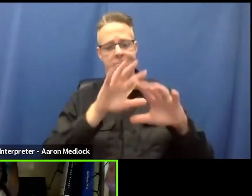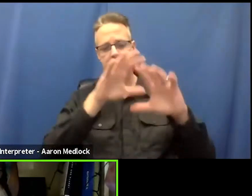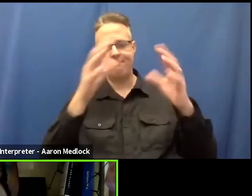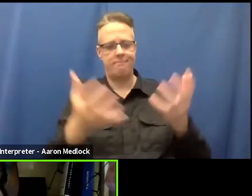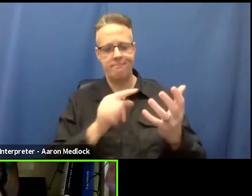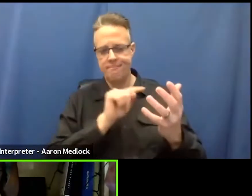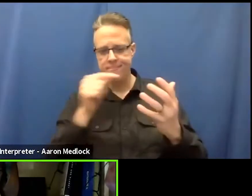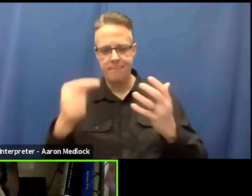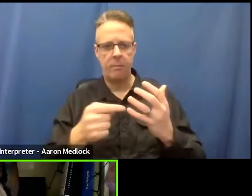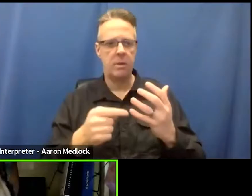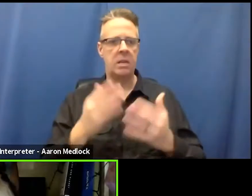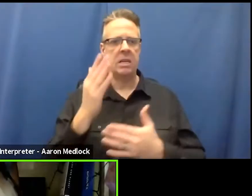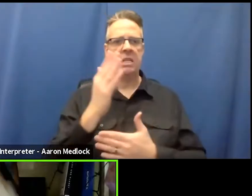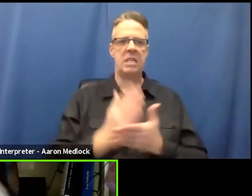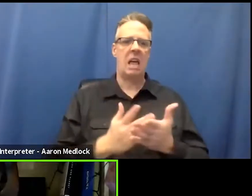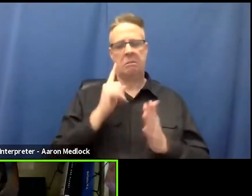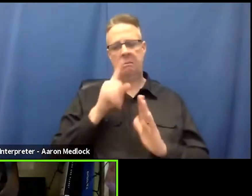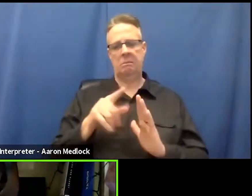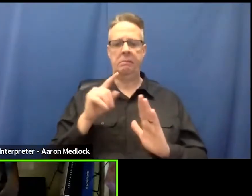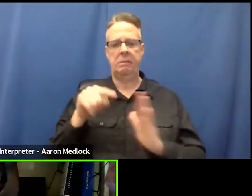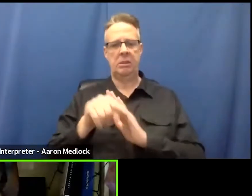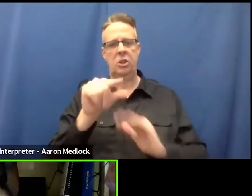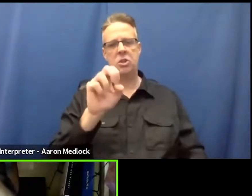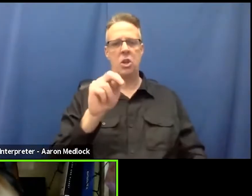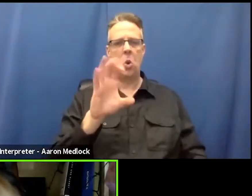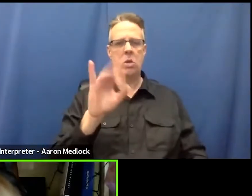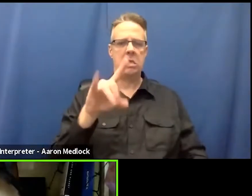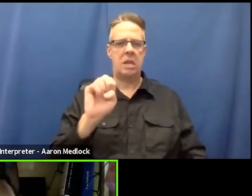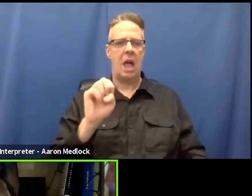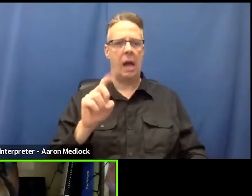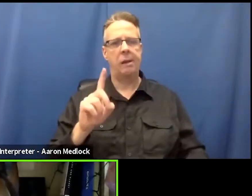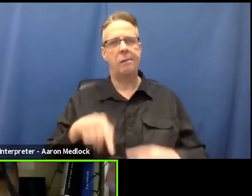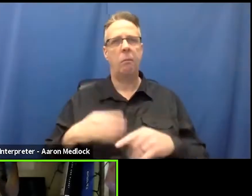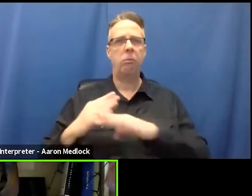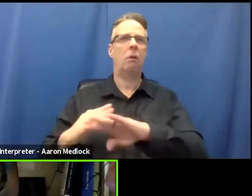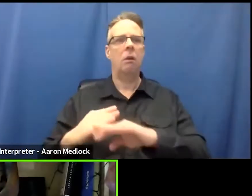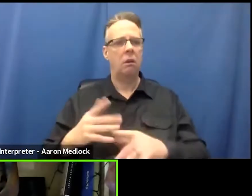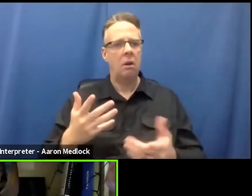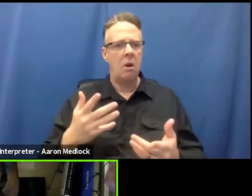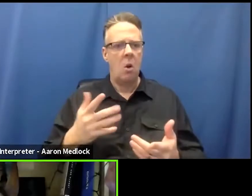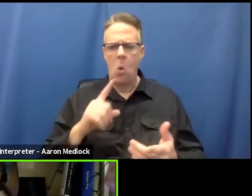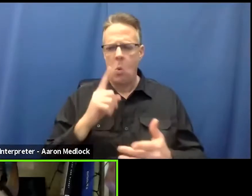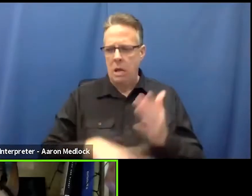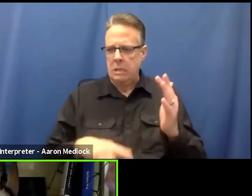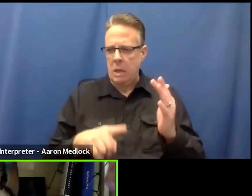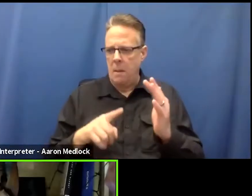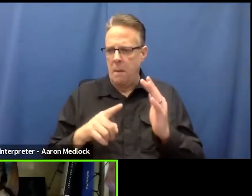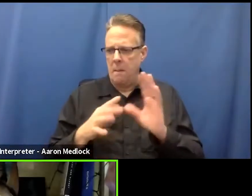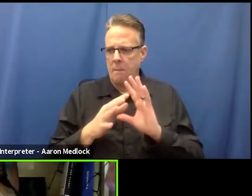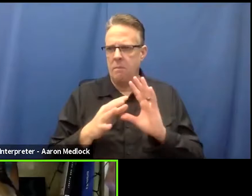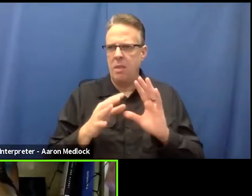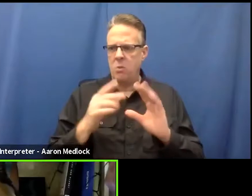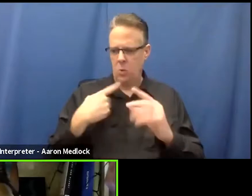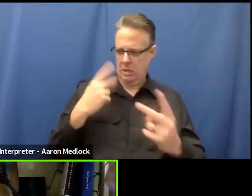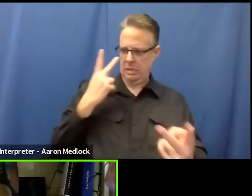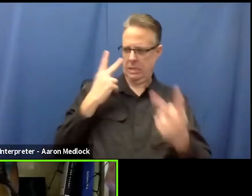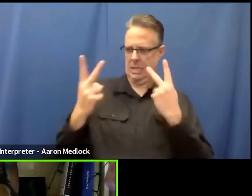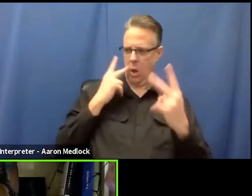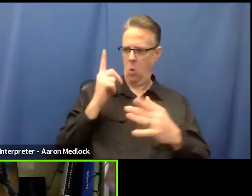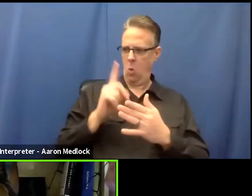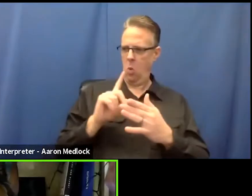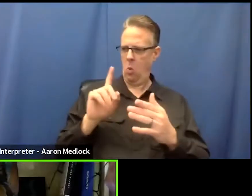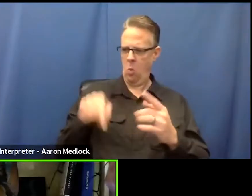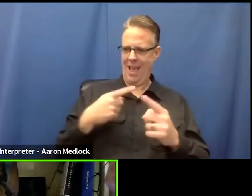know, genocide is committed against disabled people? Right. And, you know, what message does that send? Yeah. And when will